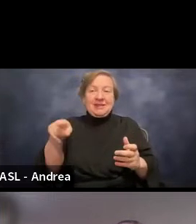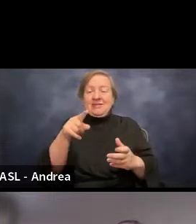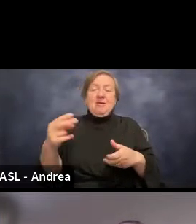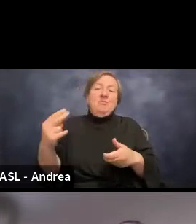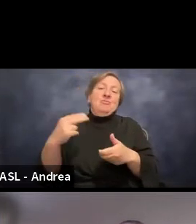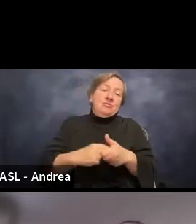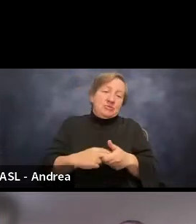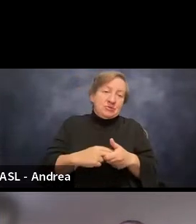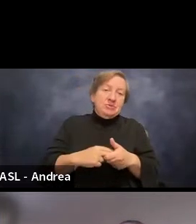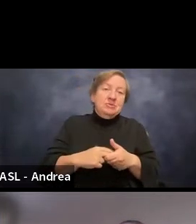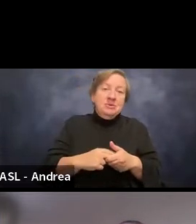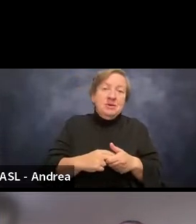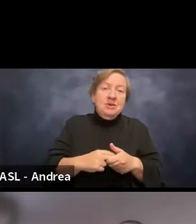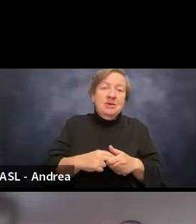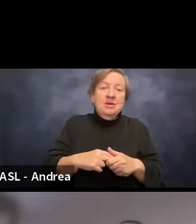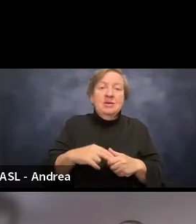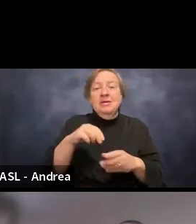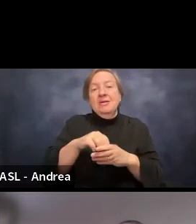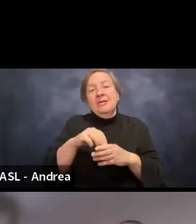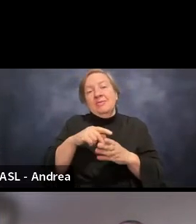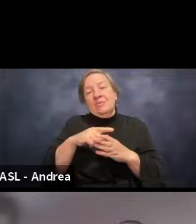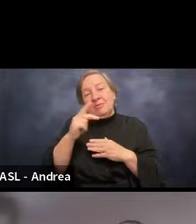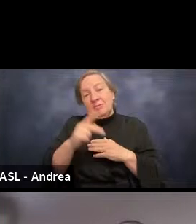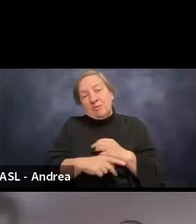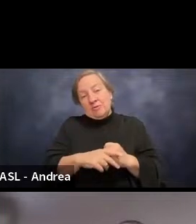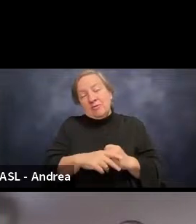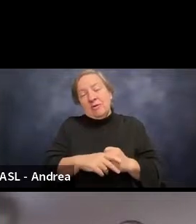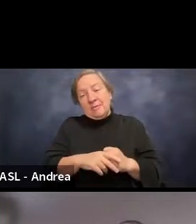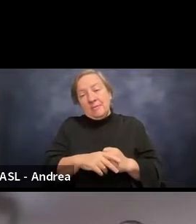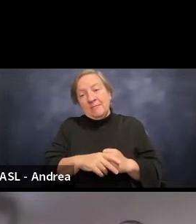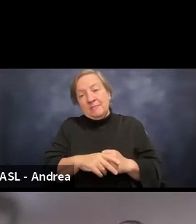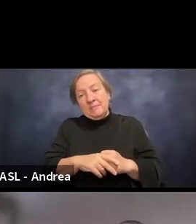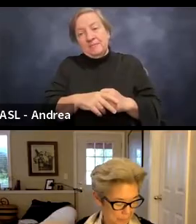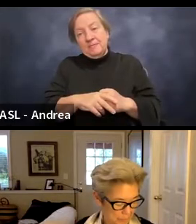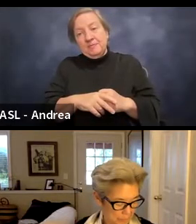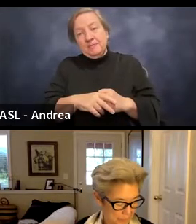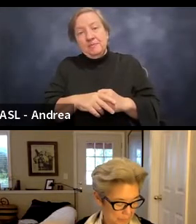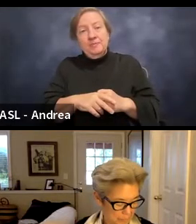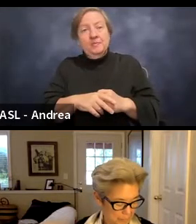participate in this program.